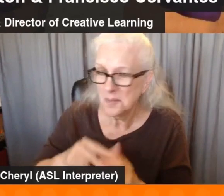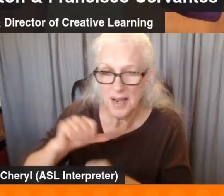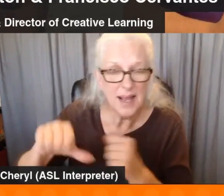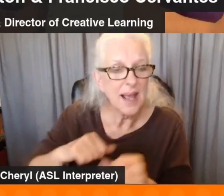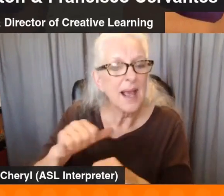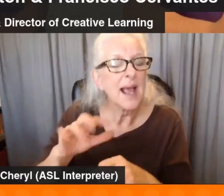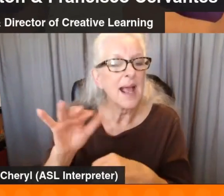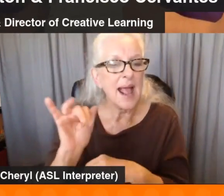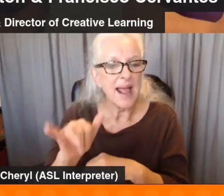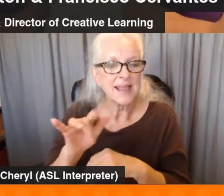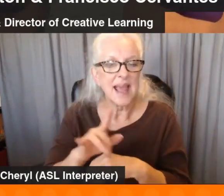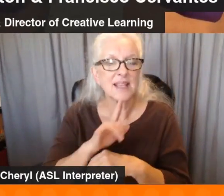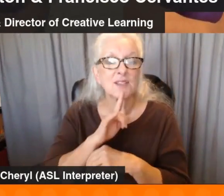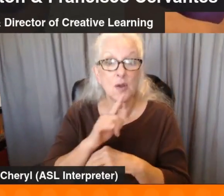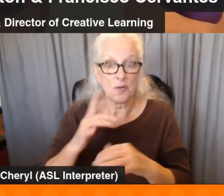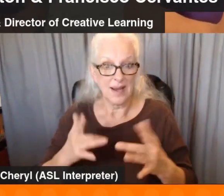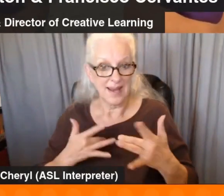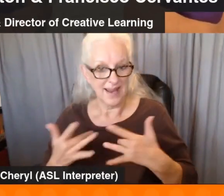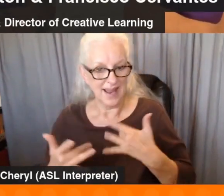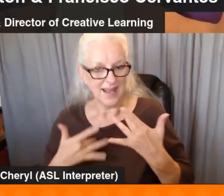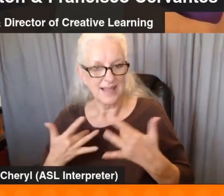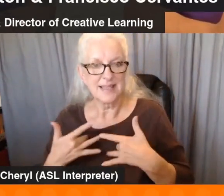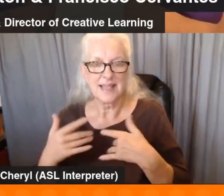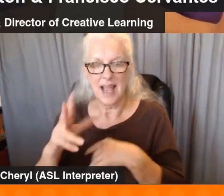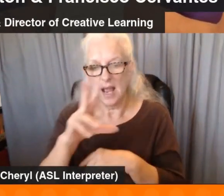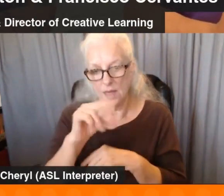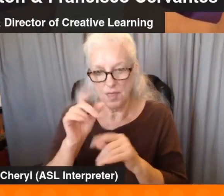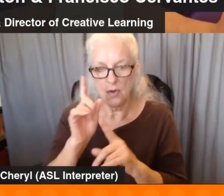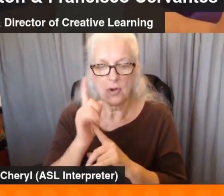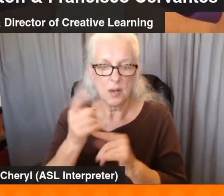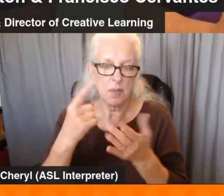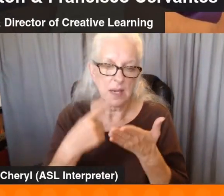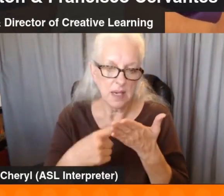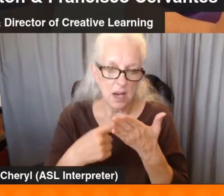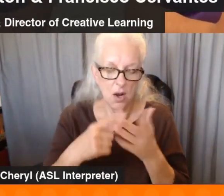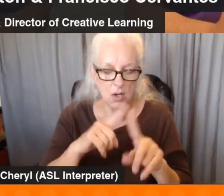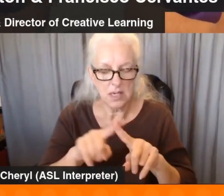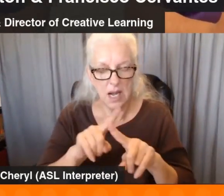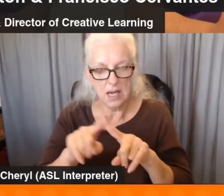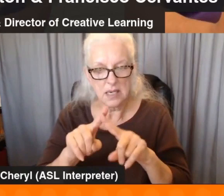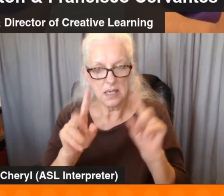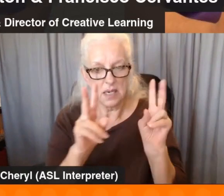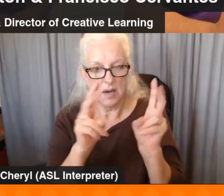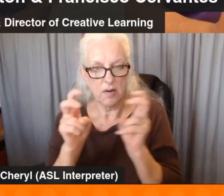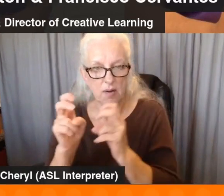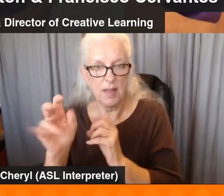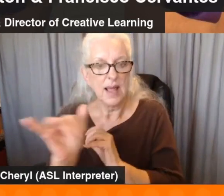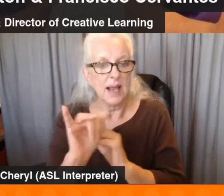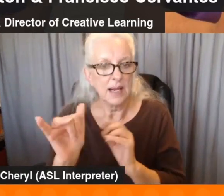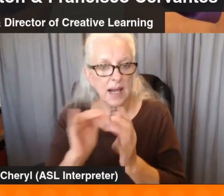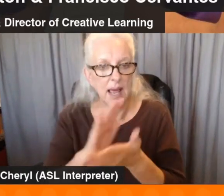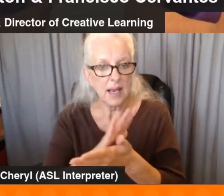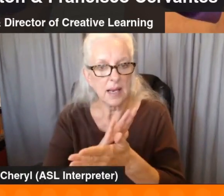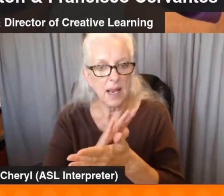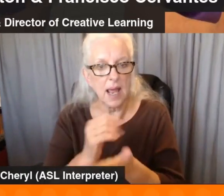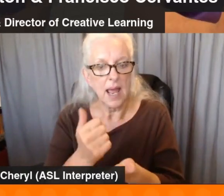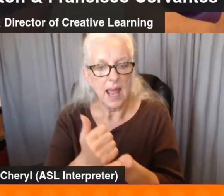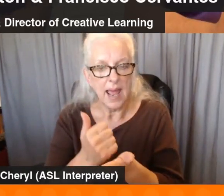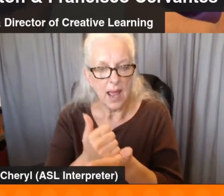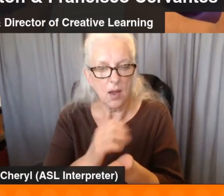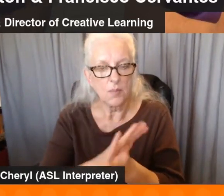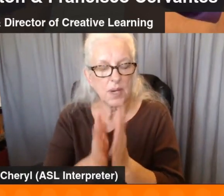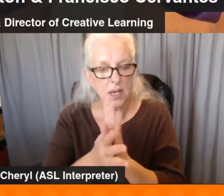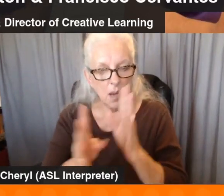sessions are really exciting 30-minute discussions on different topics, such as getting creative across the